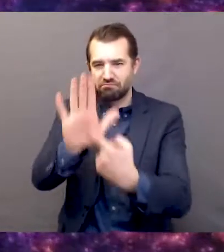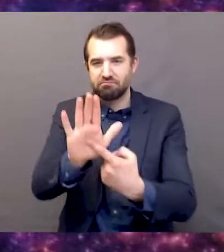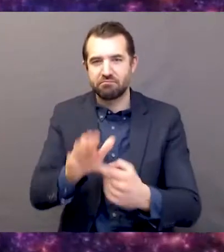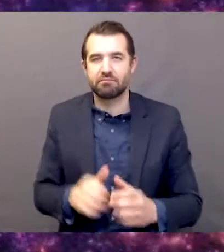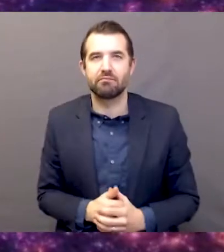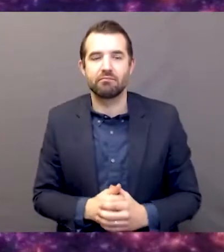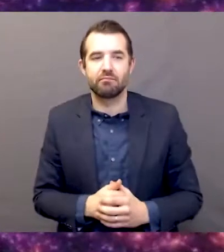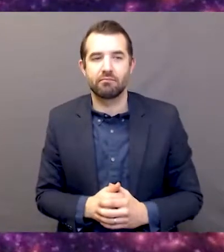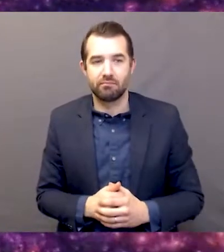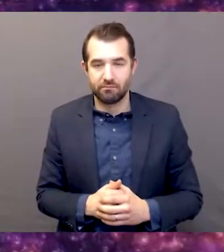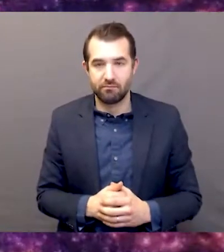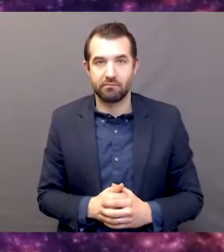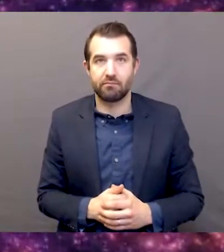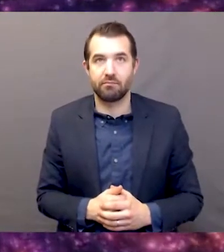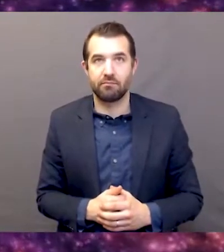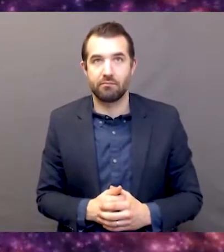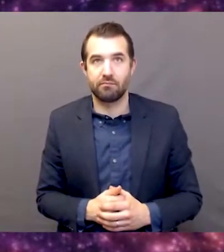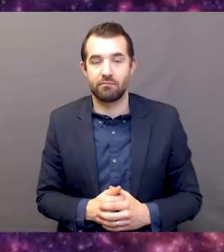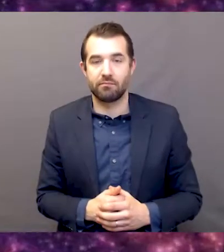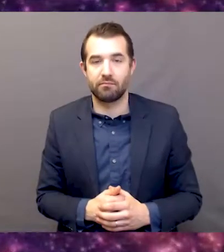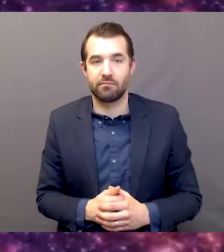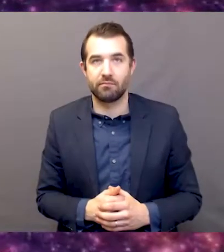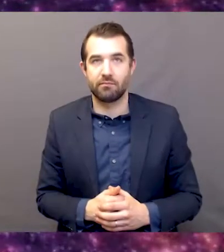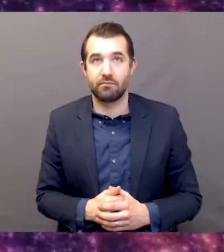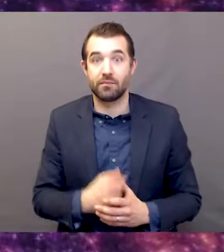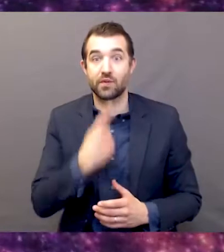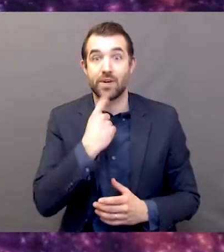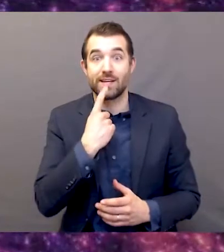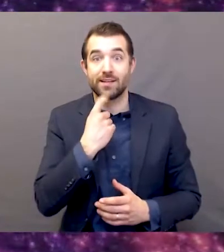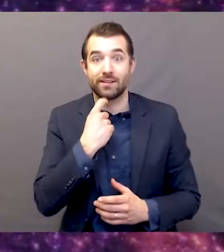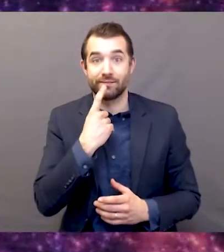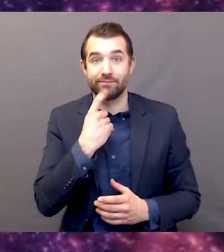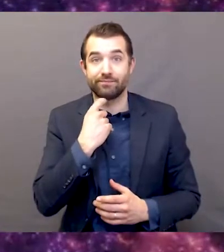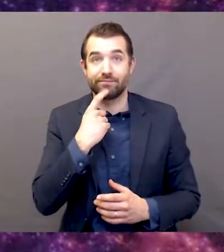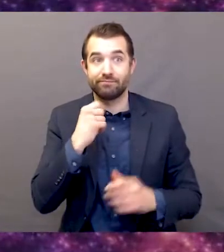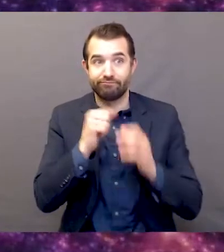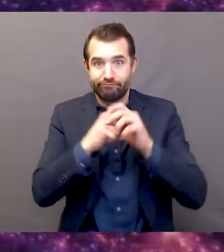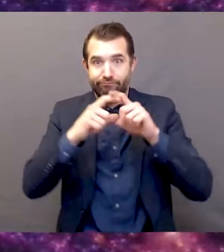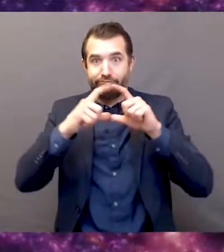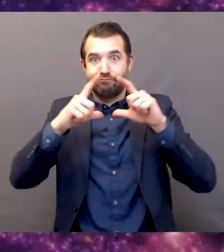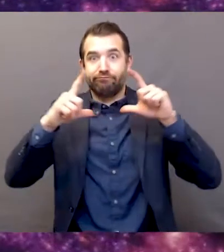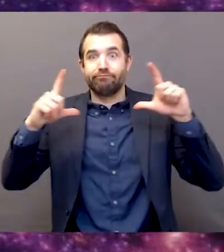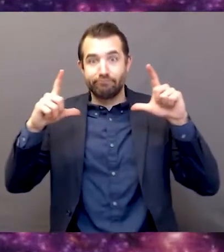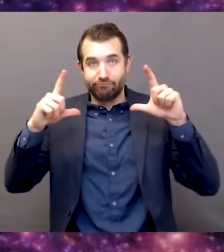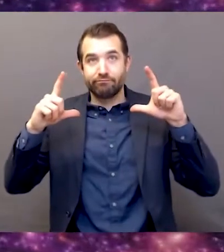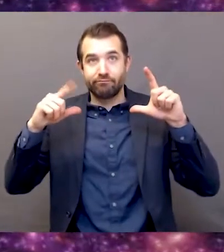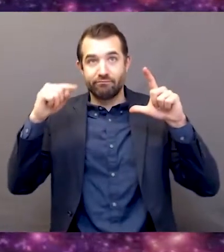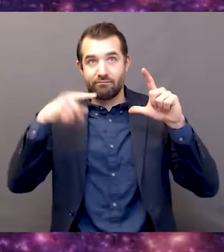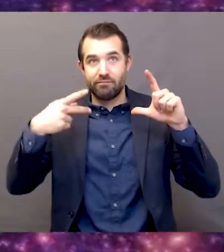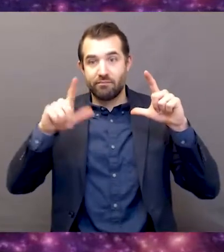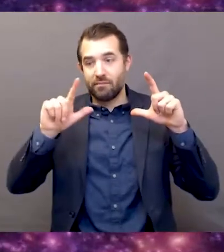zoom in toward M87. In red, we will see again, this is the radio emission. This